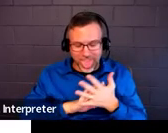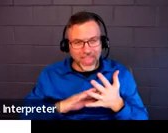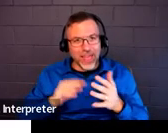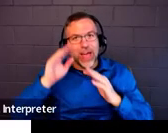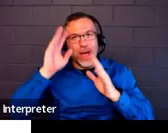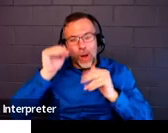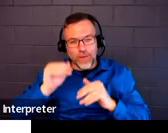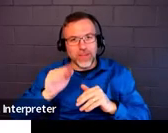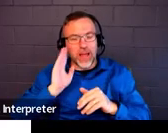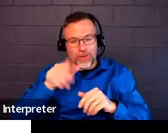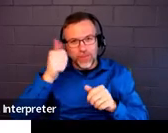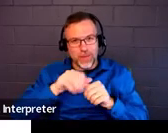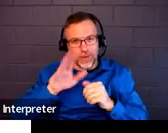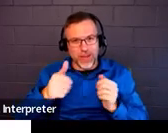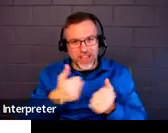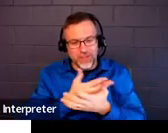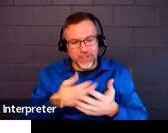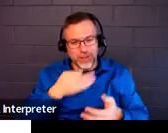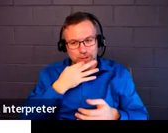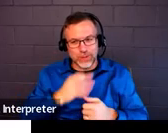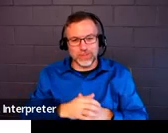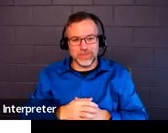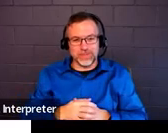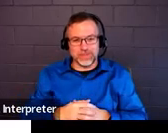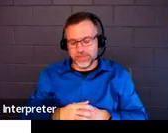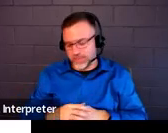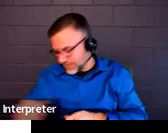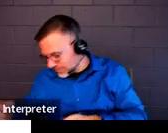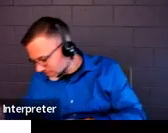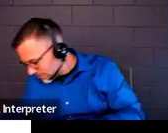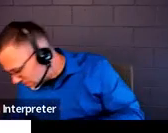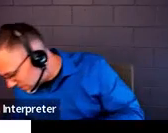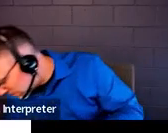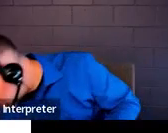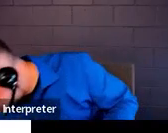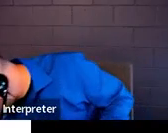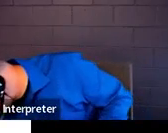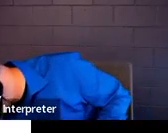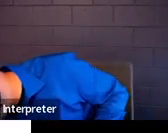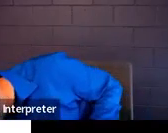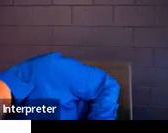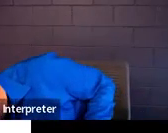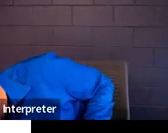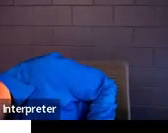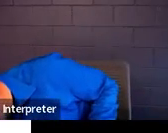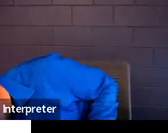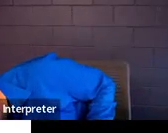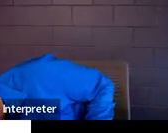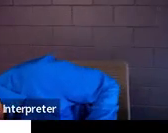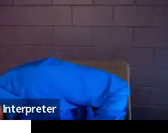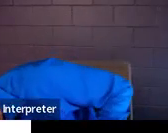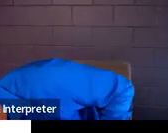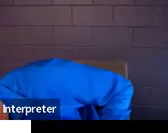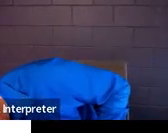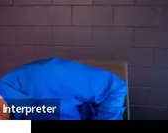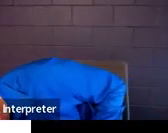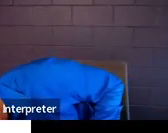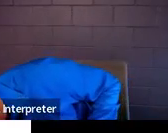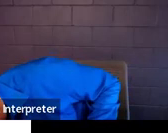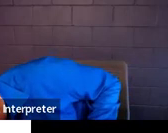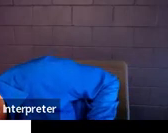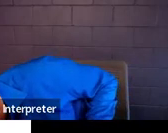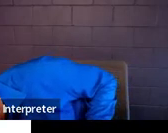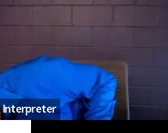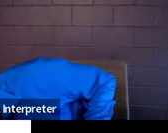Okay. So the participation decision document. We get a lot of questions about this